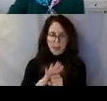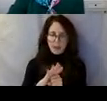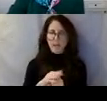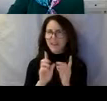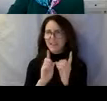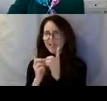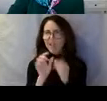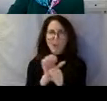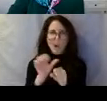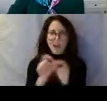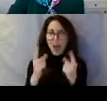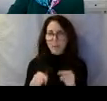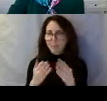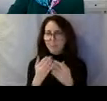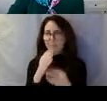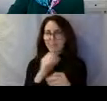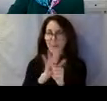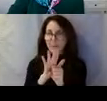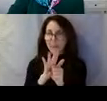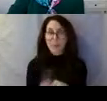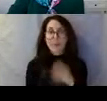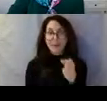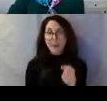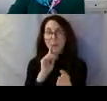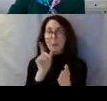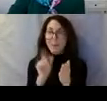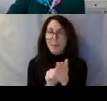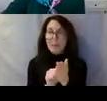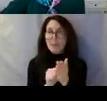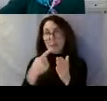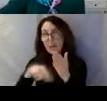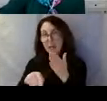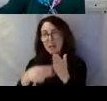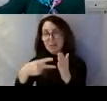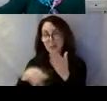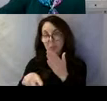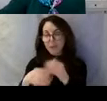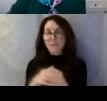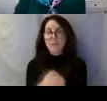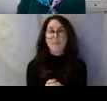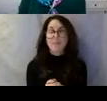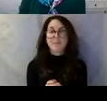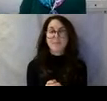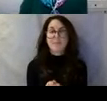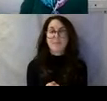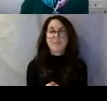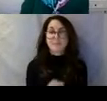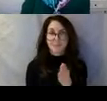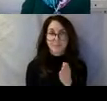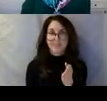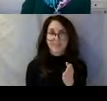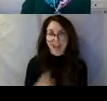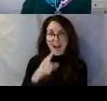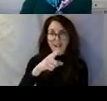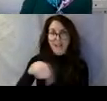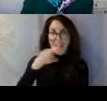on. And so this is going to be published in a week or two, and is the results of these folks all